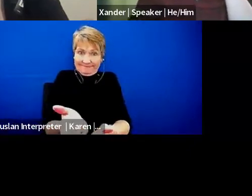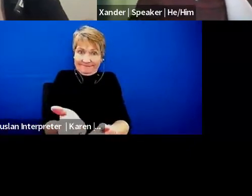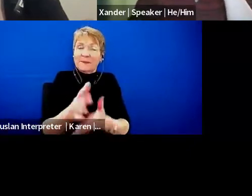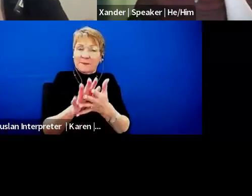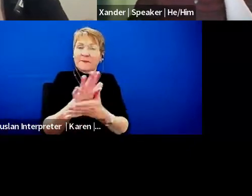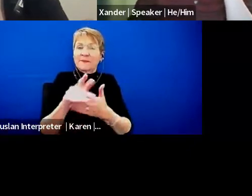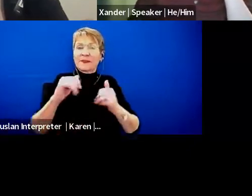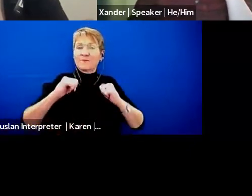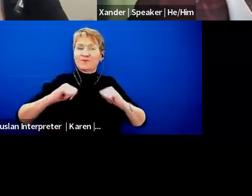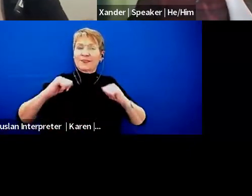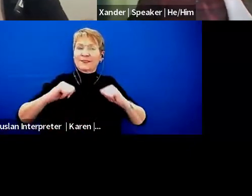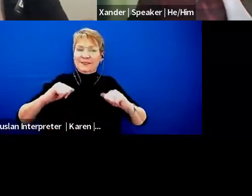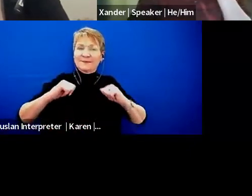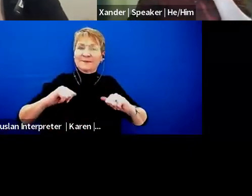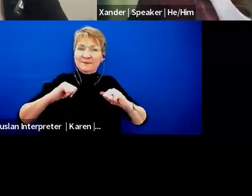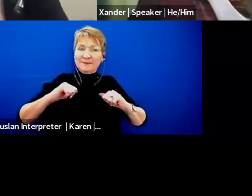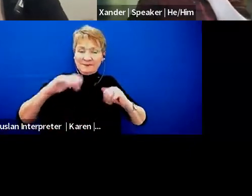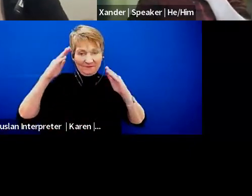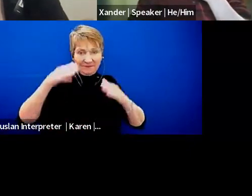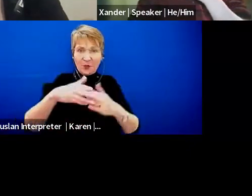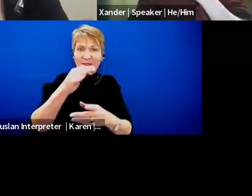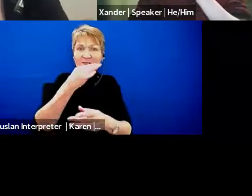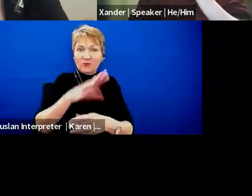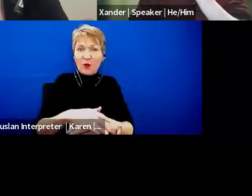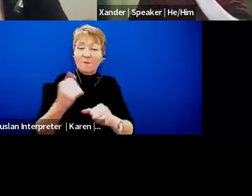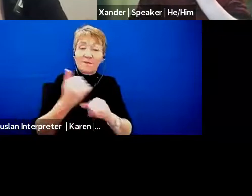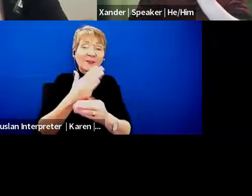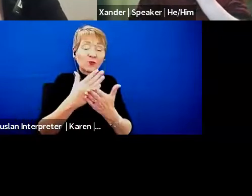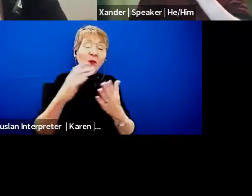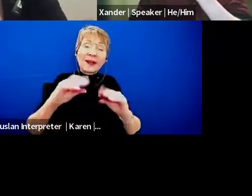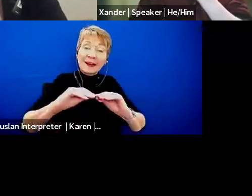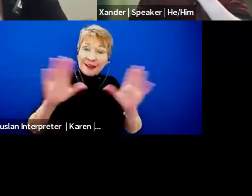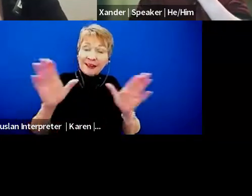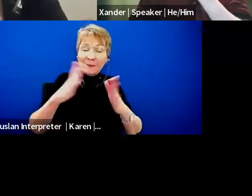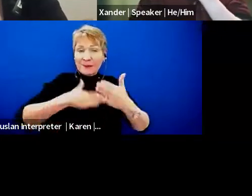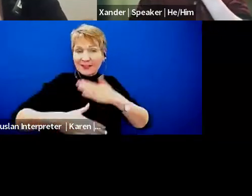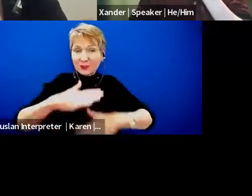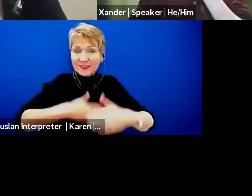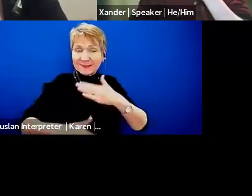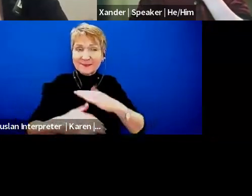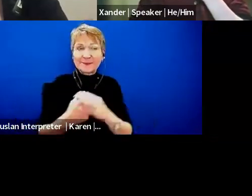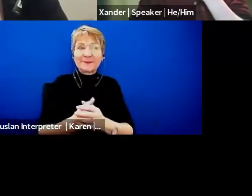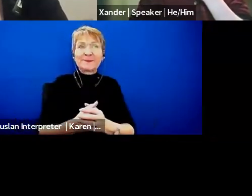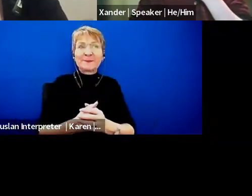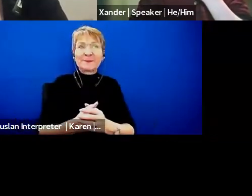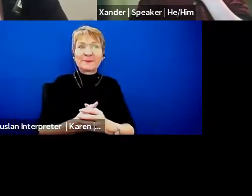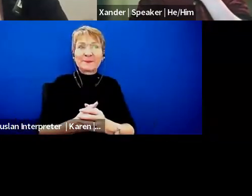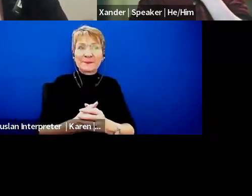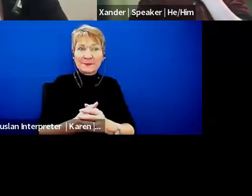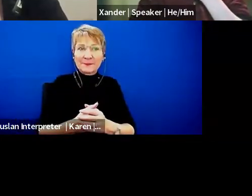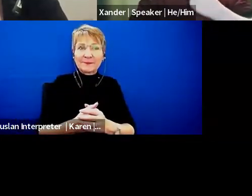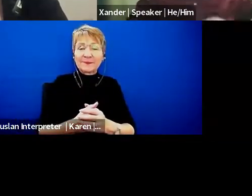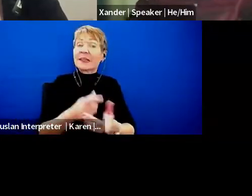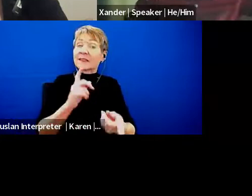your approach. It will always serve you well to be clear and patient. Finally, there might be times there is a